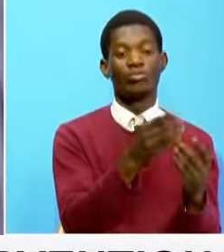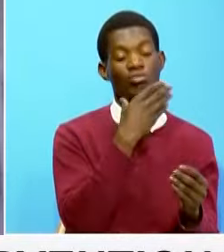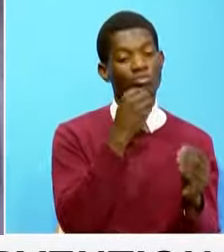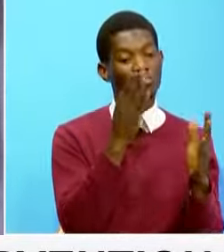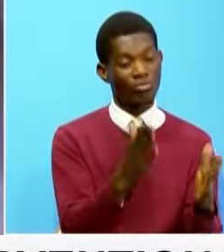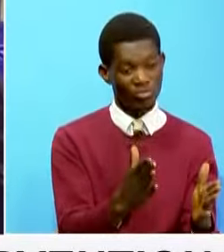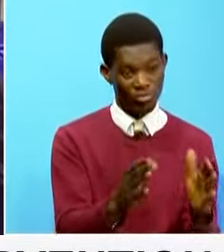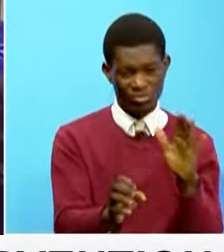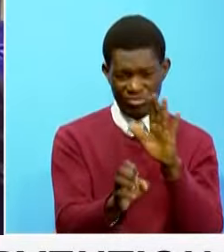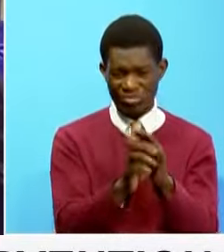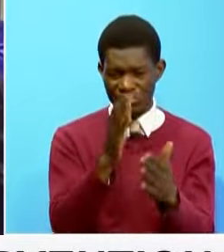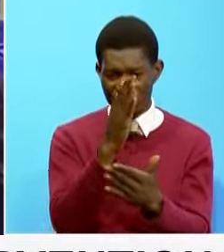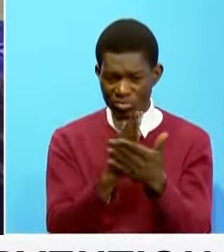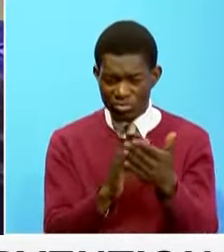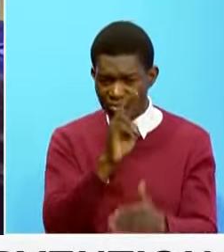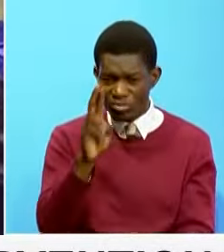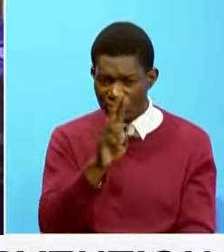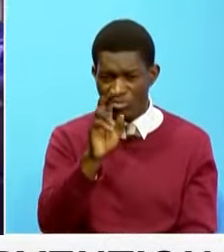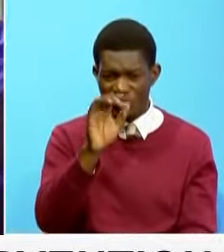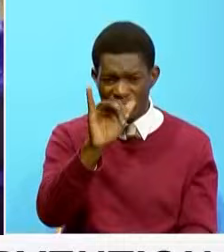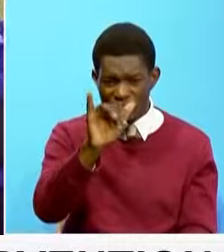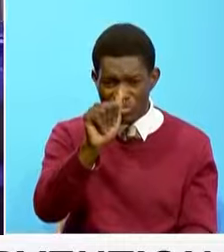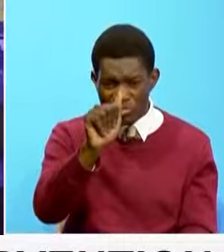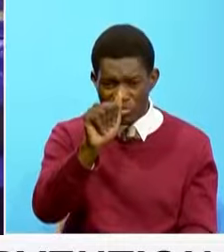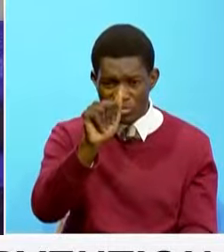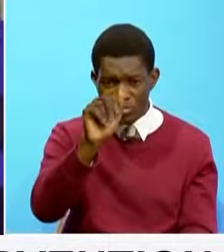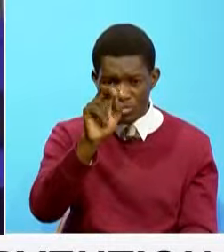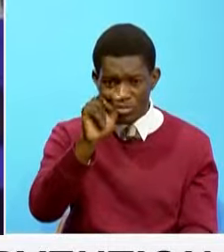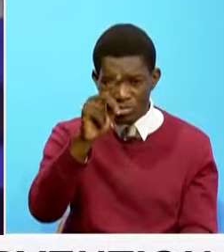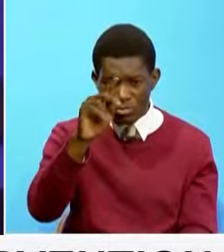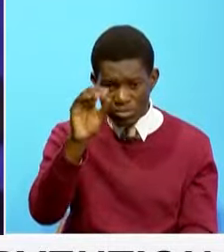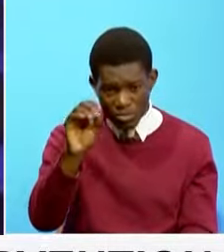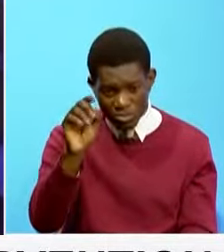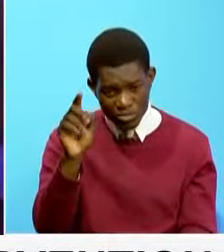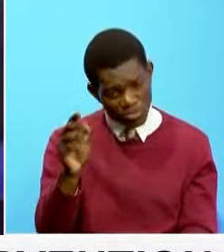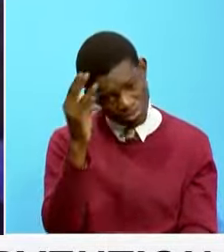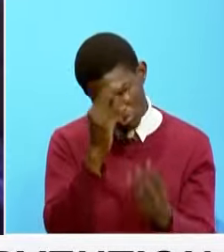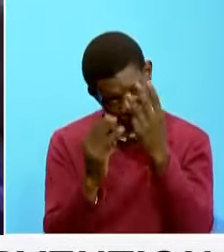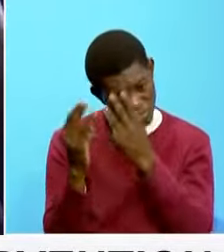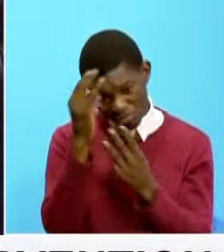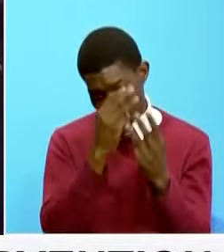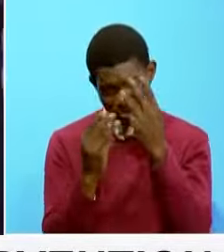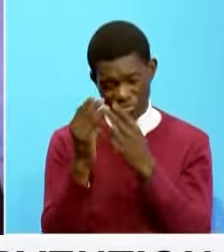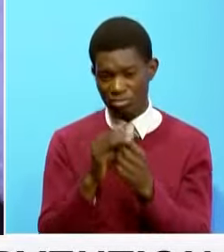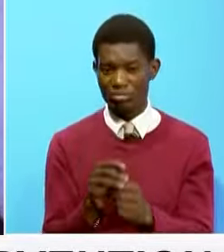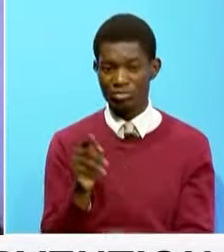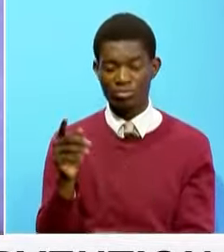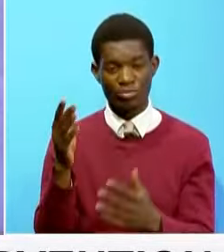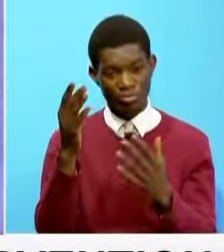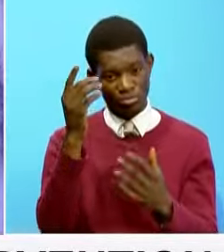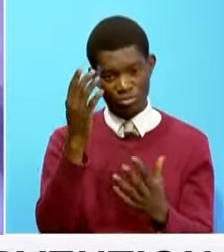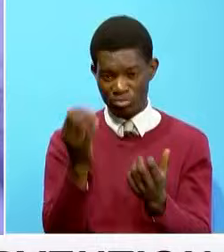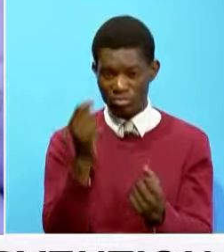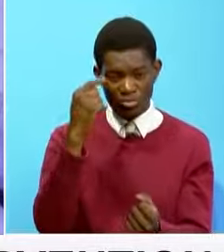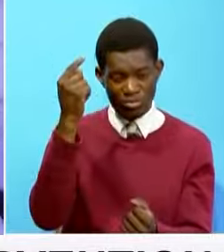have several concerns which they want addressed with the help of authorities. They want government to intervene in